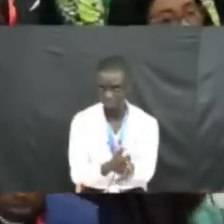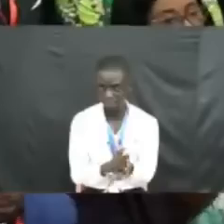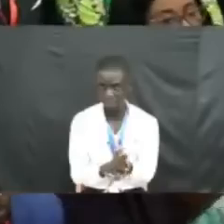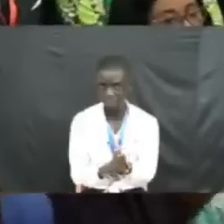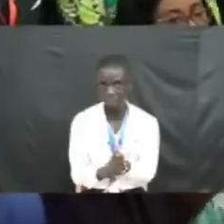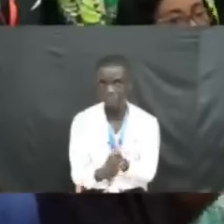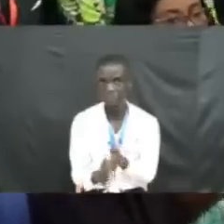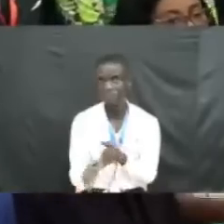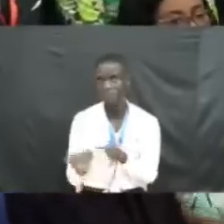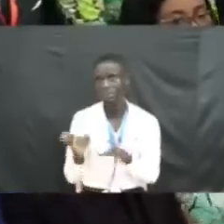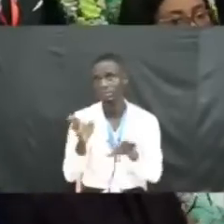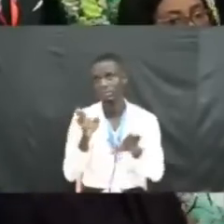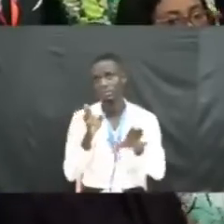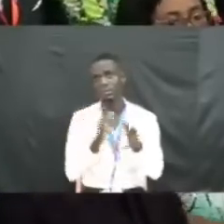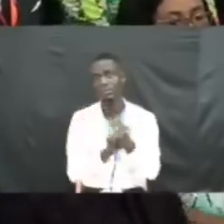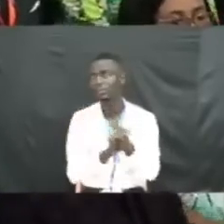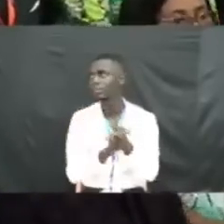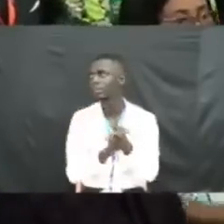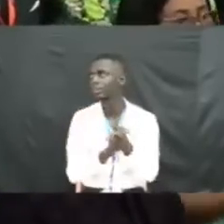chairman